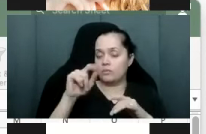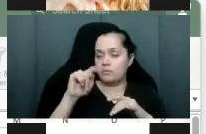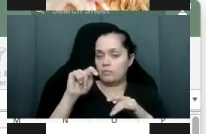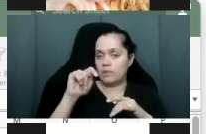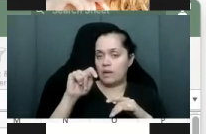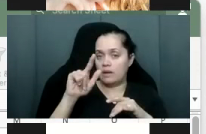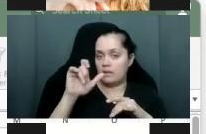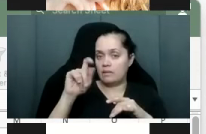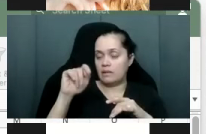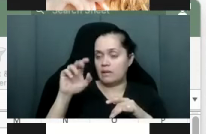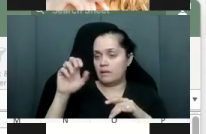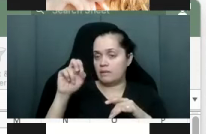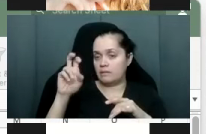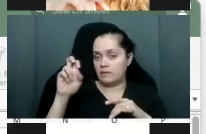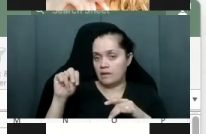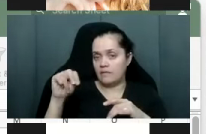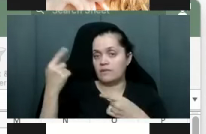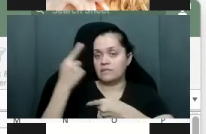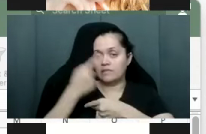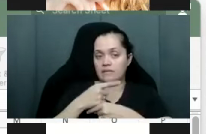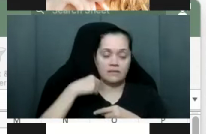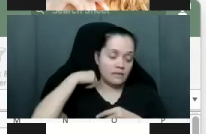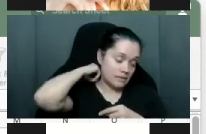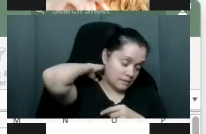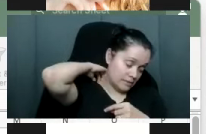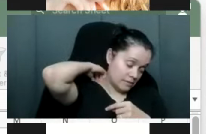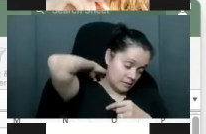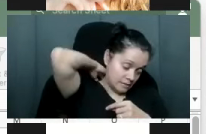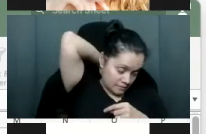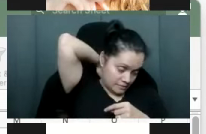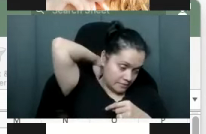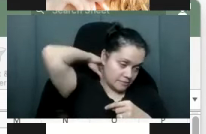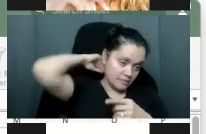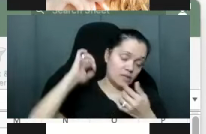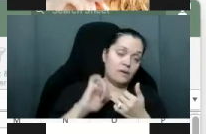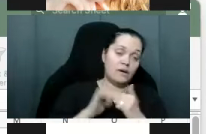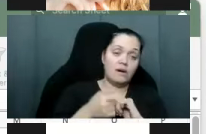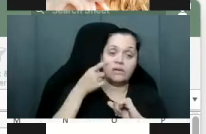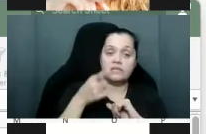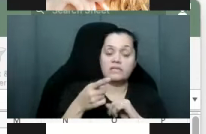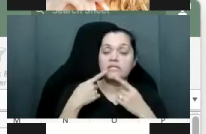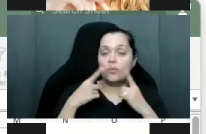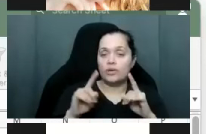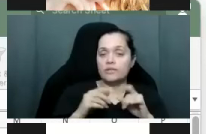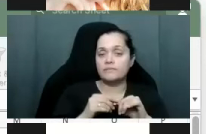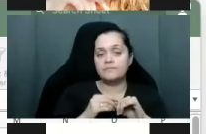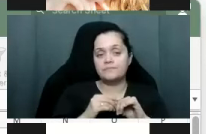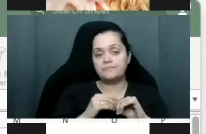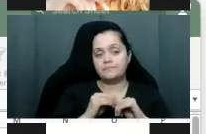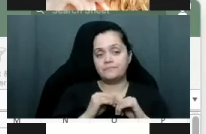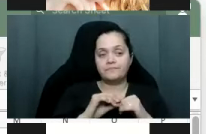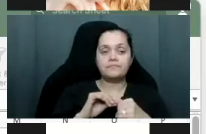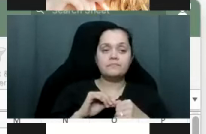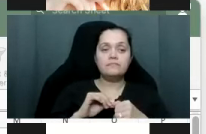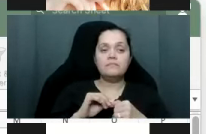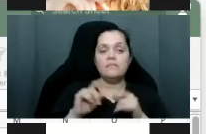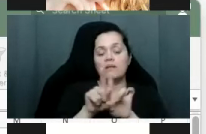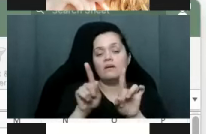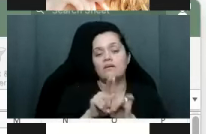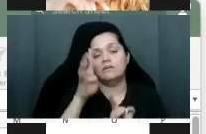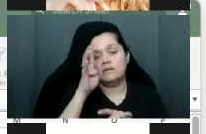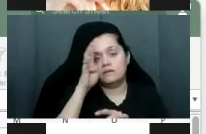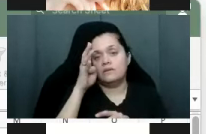Canvas Day. All right, so how does the Padlet Canvas work? Well, I have also created